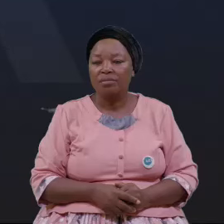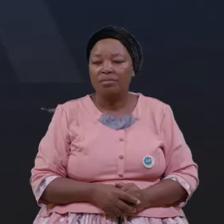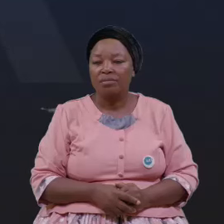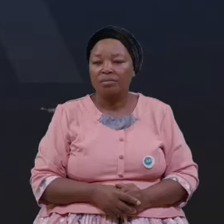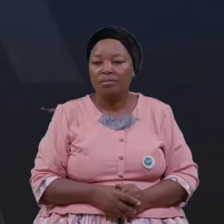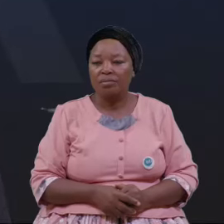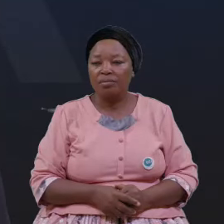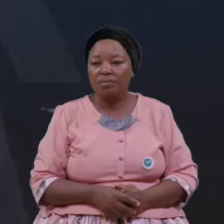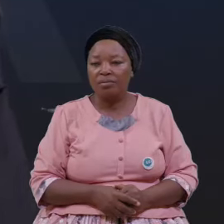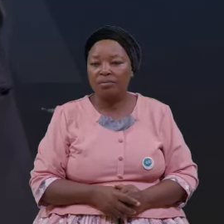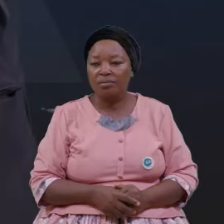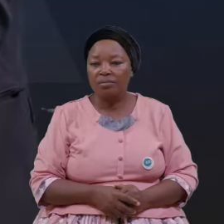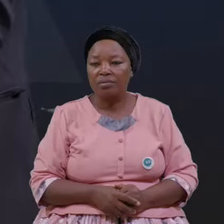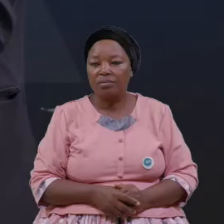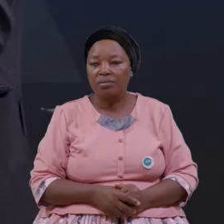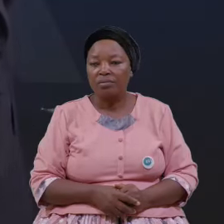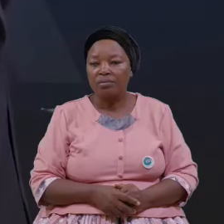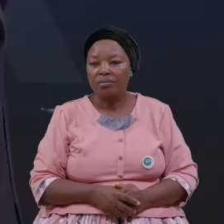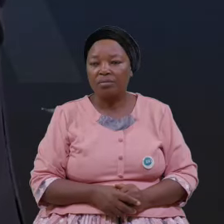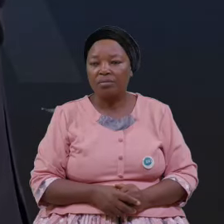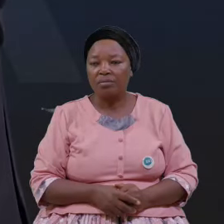you. Let's move quickly.